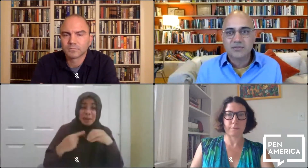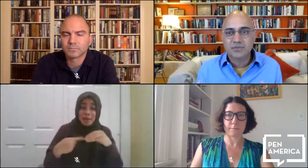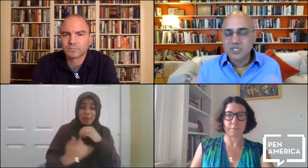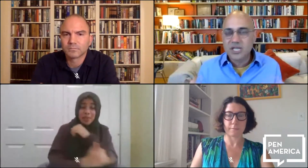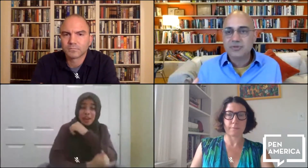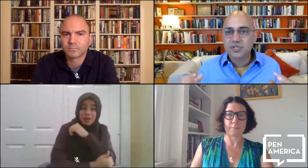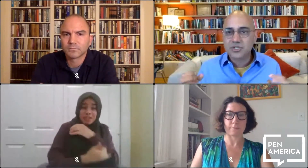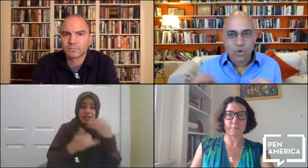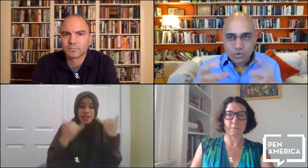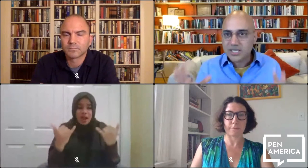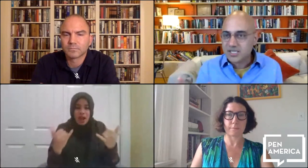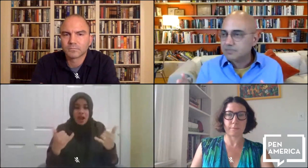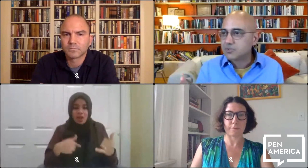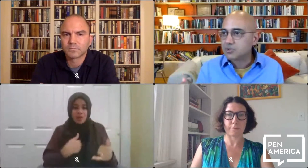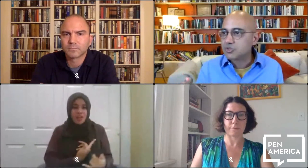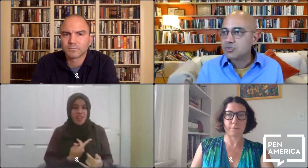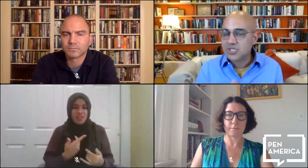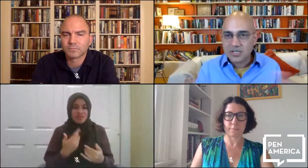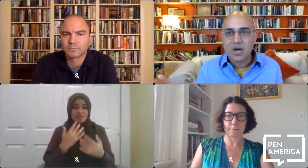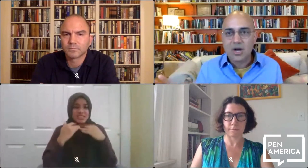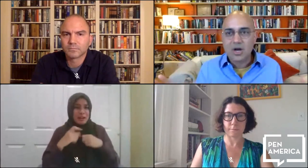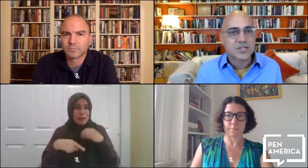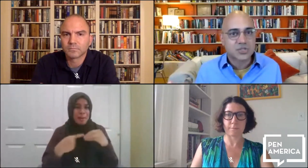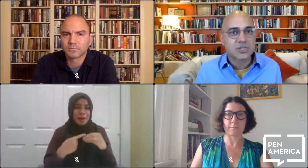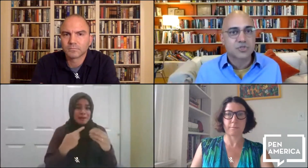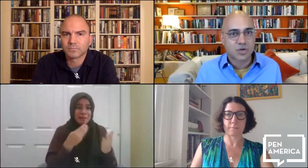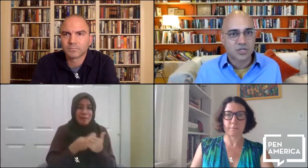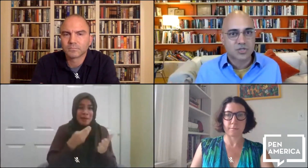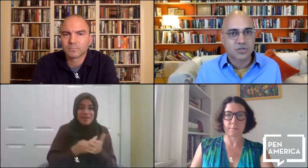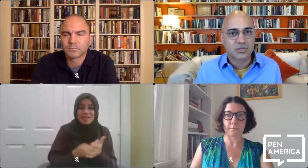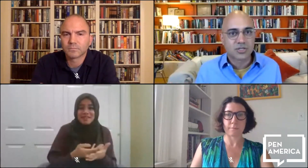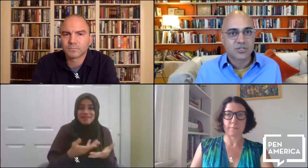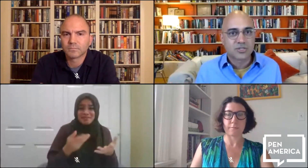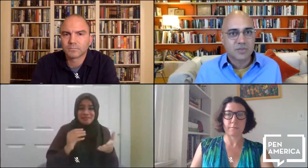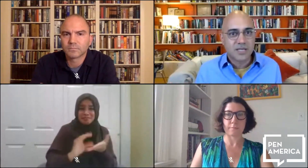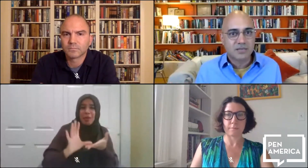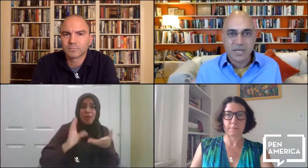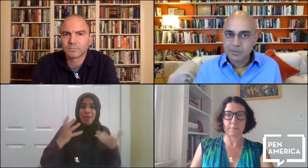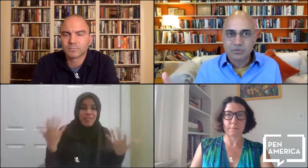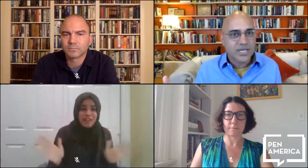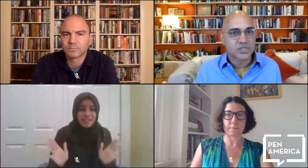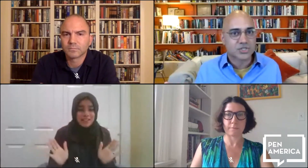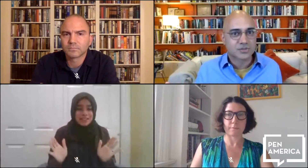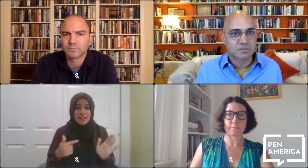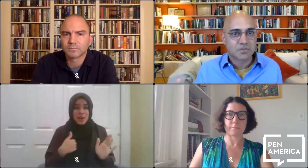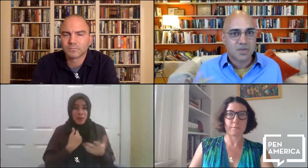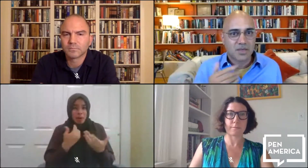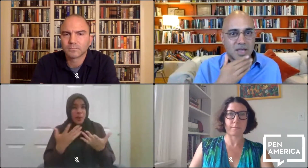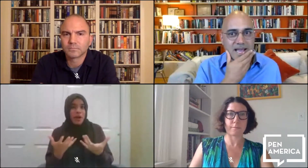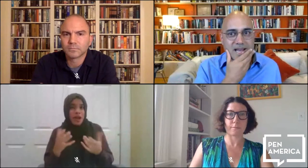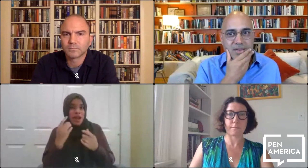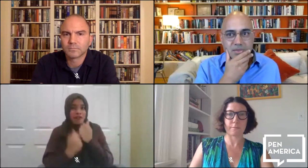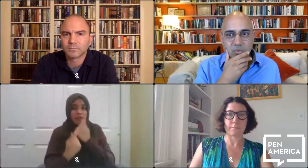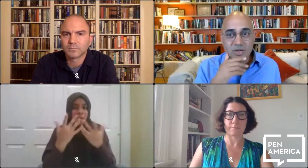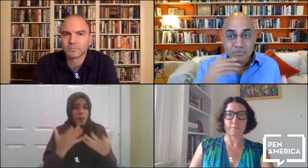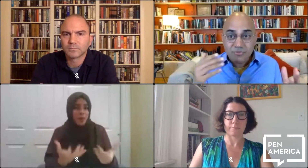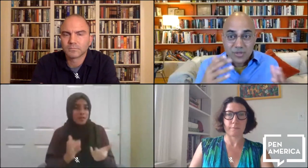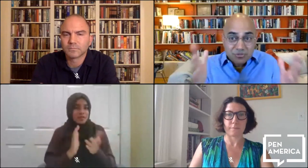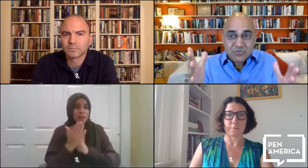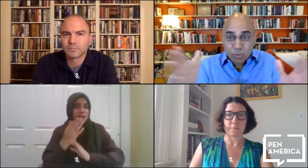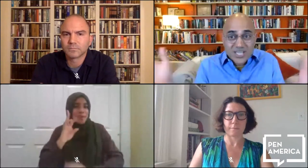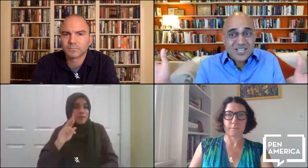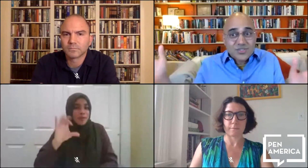it philosophically totally acceptable to sell off our national infrastructure to make people rich. And